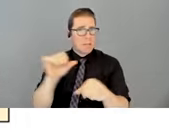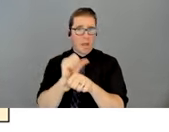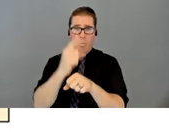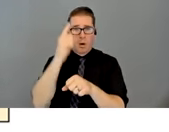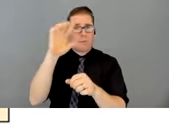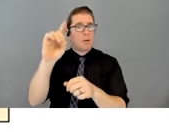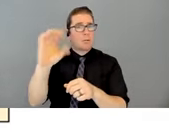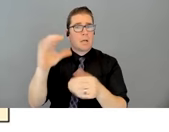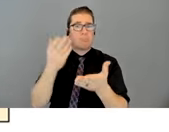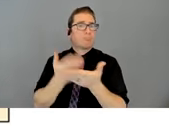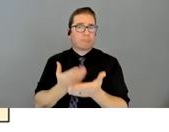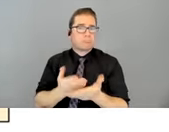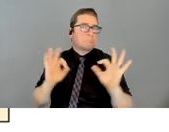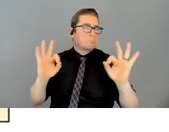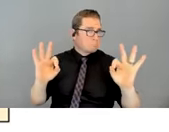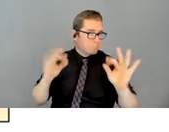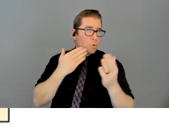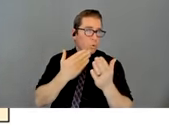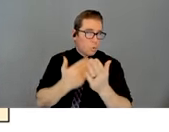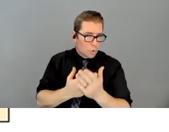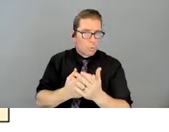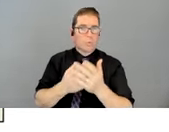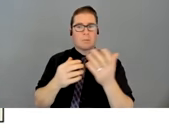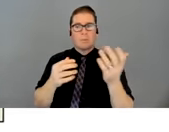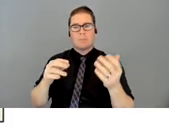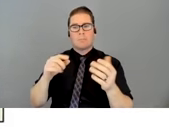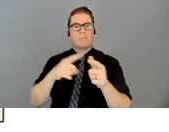occur and it goes through the formal process of reporting.